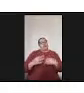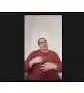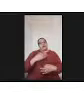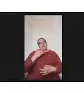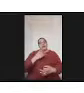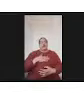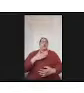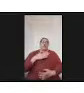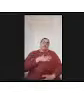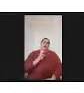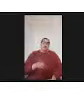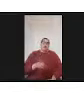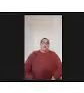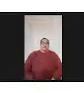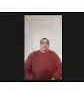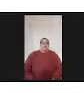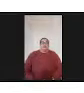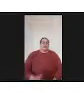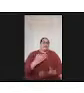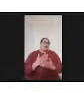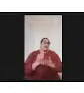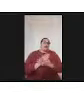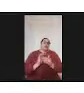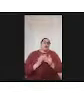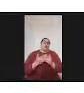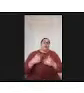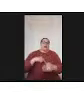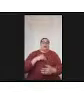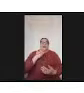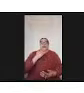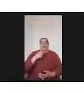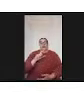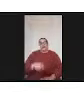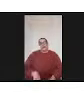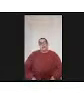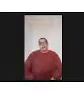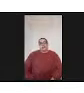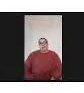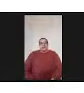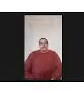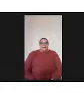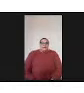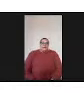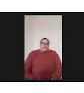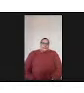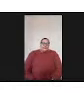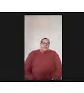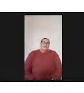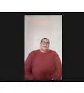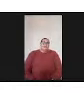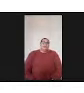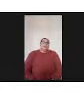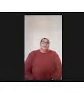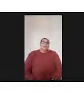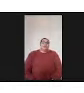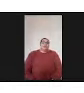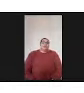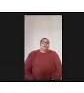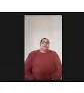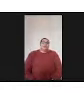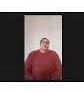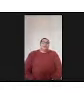appreciated. If you can share that with us. Thank you, Chair. Okay. Yeah.